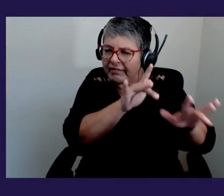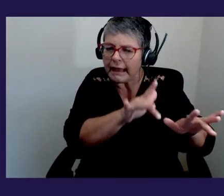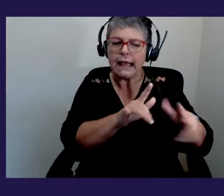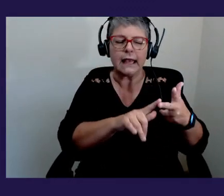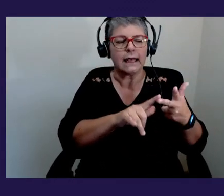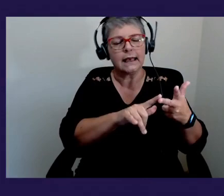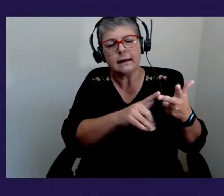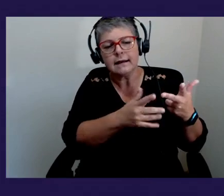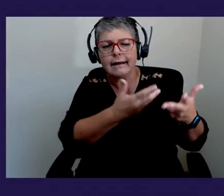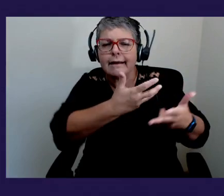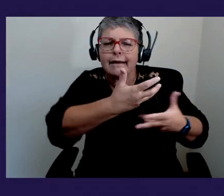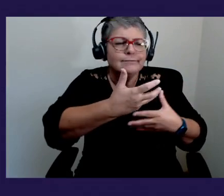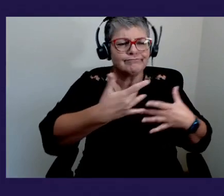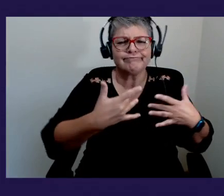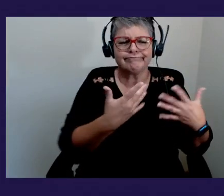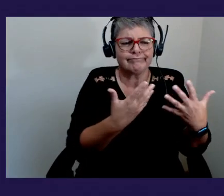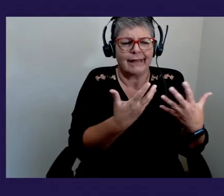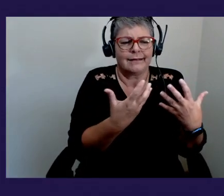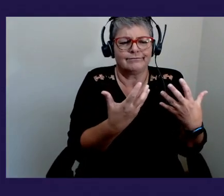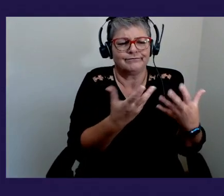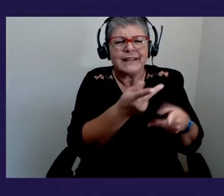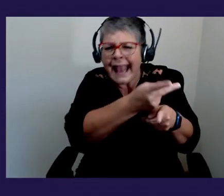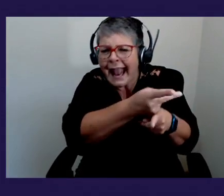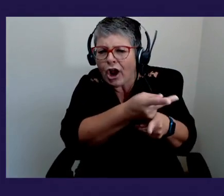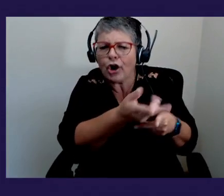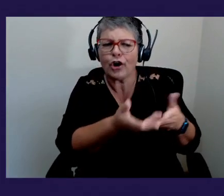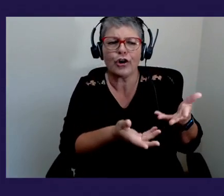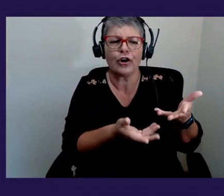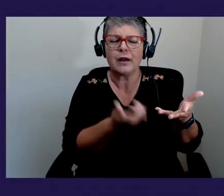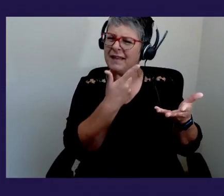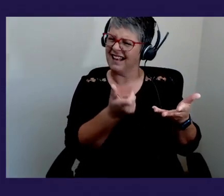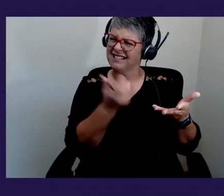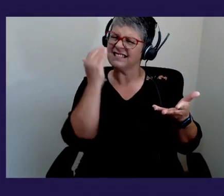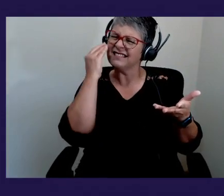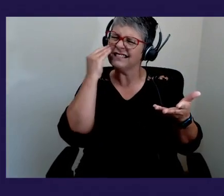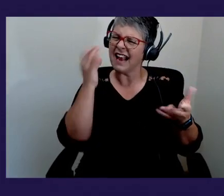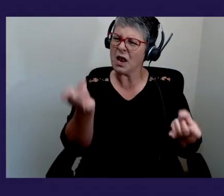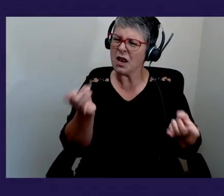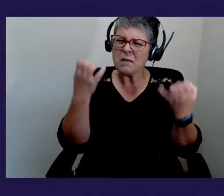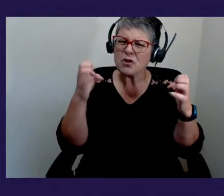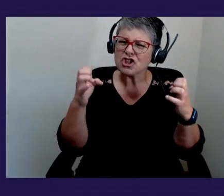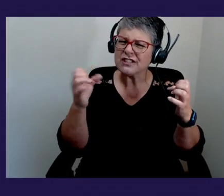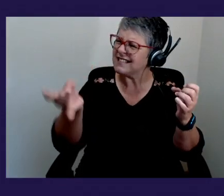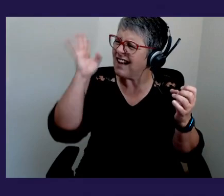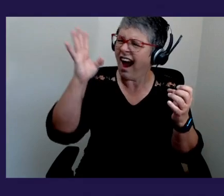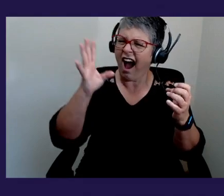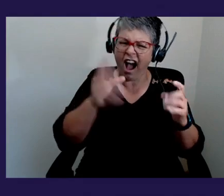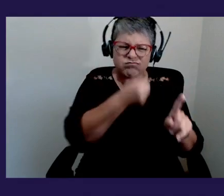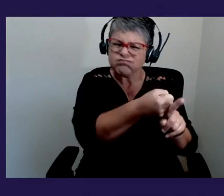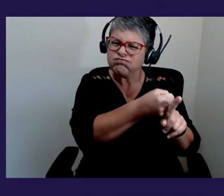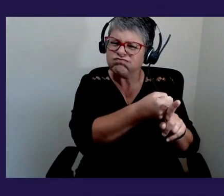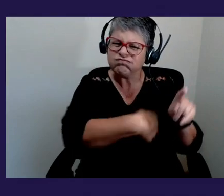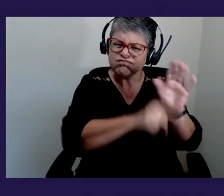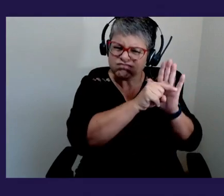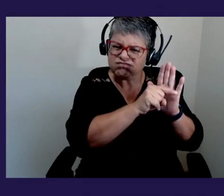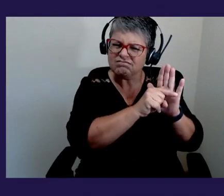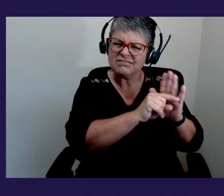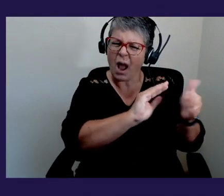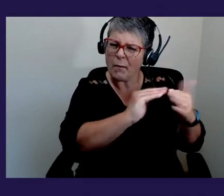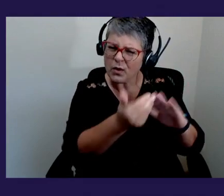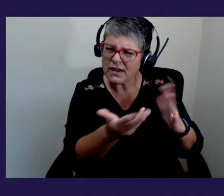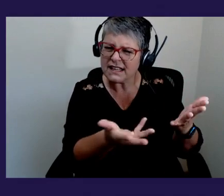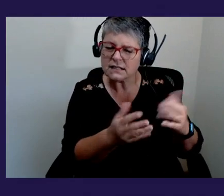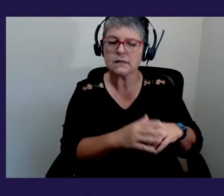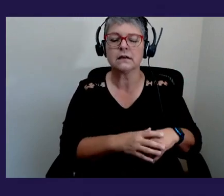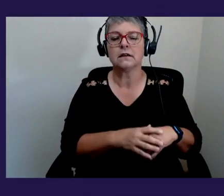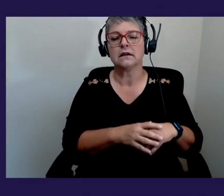given the toll that these emergencies take. We recognize that if we didn't have them, we need